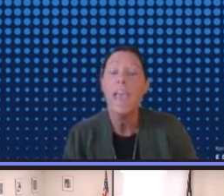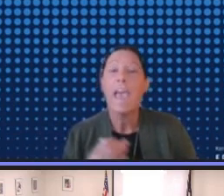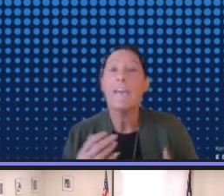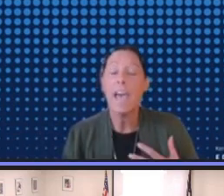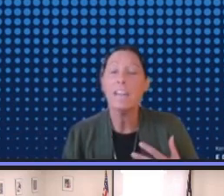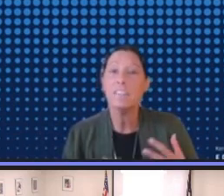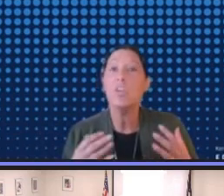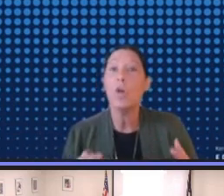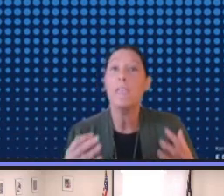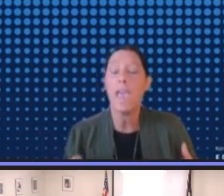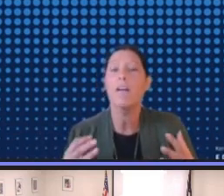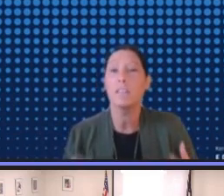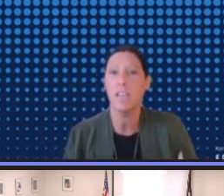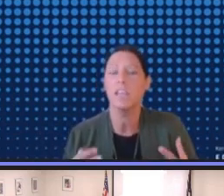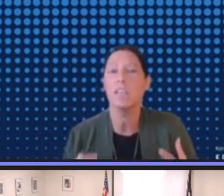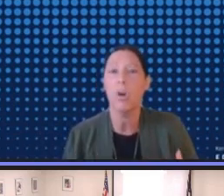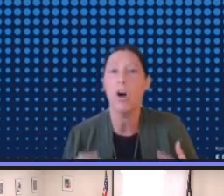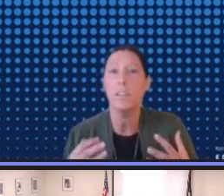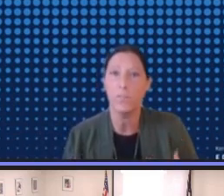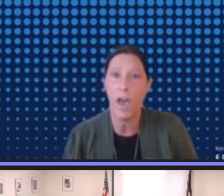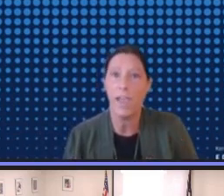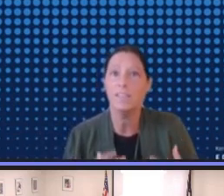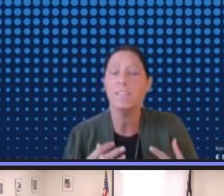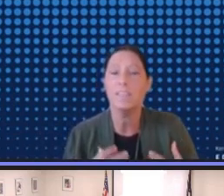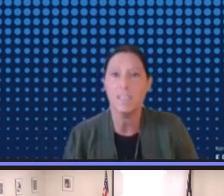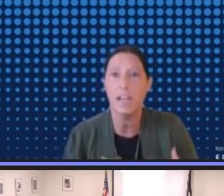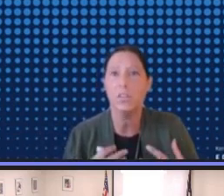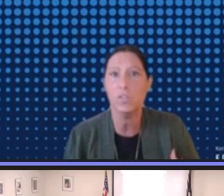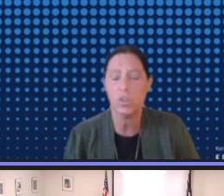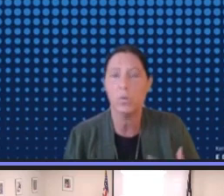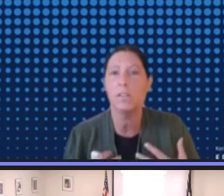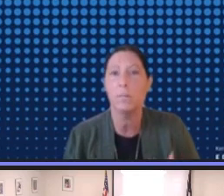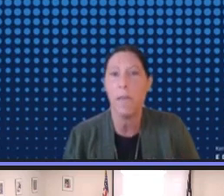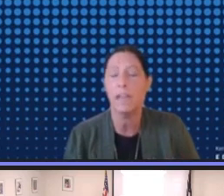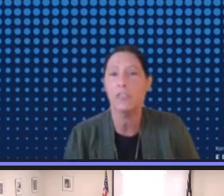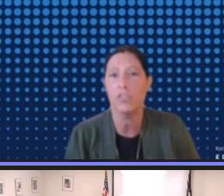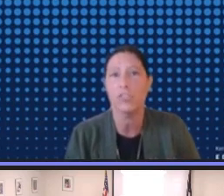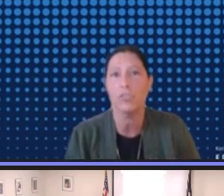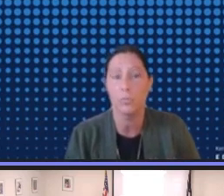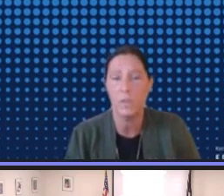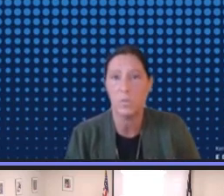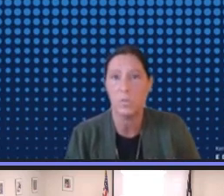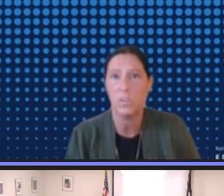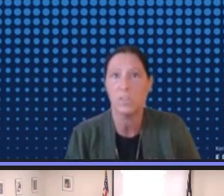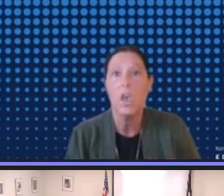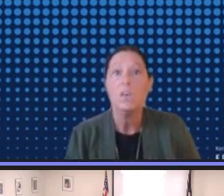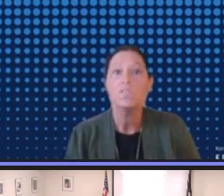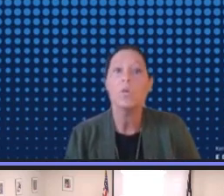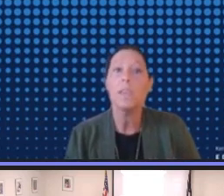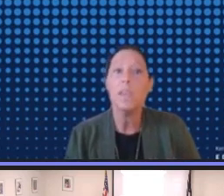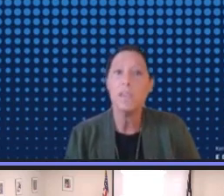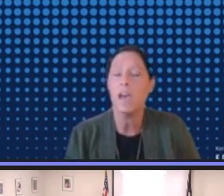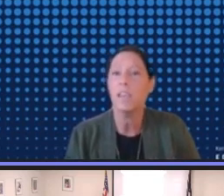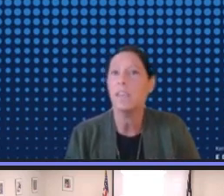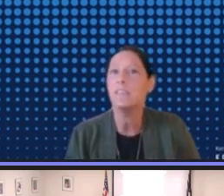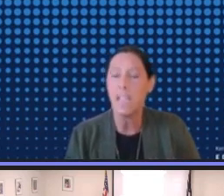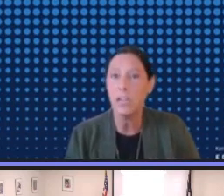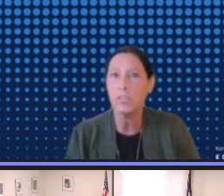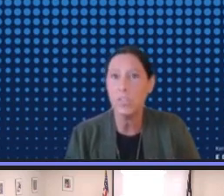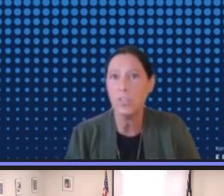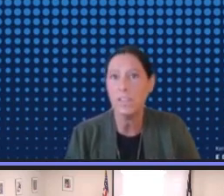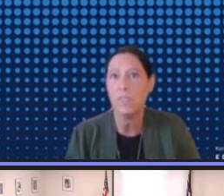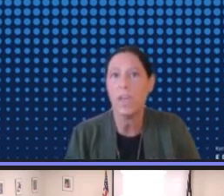and Learning. And that is knowing how Kentucky law defines standards, curriculum, and instructional resources. So in